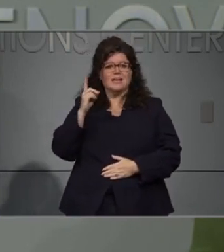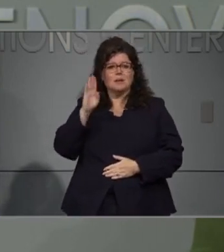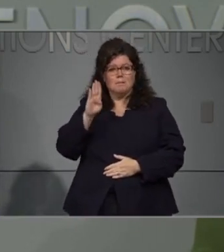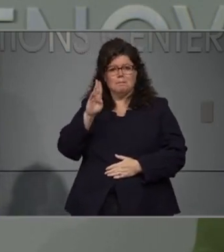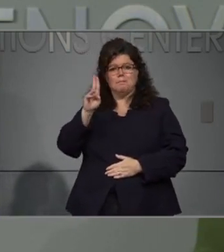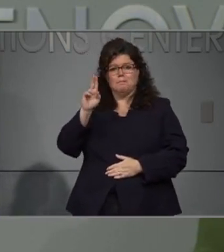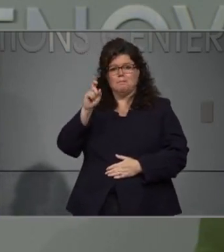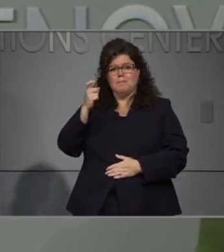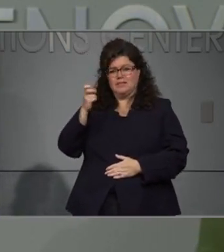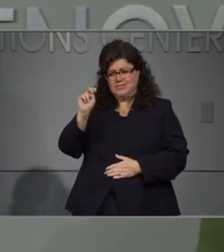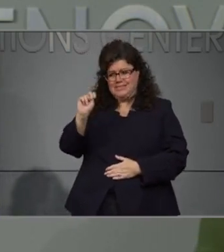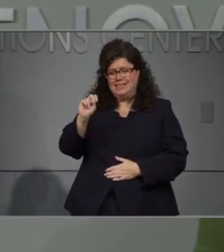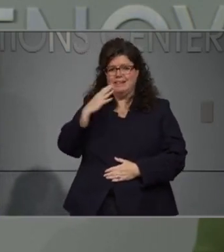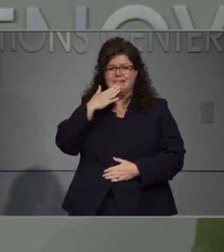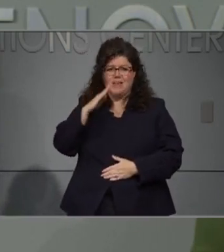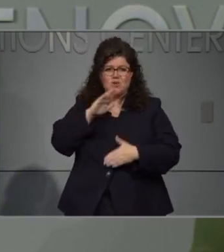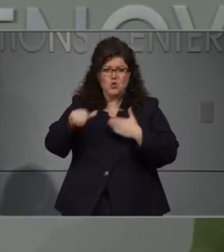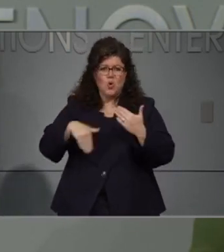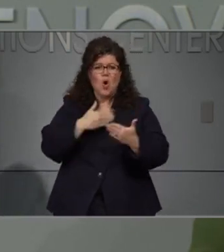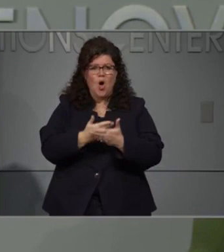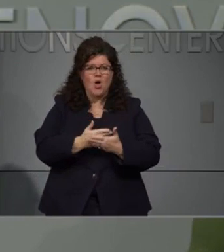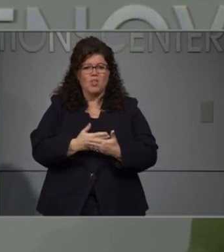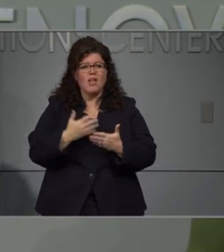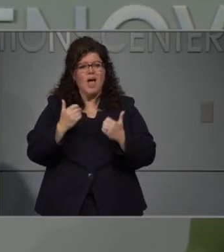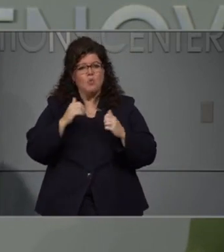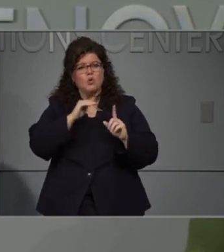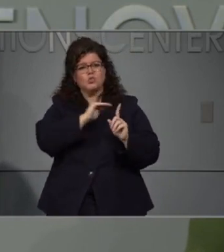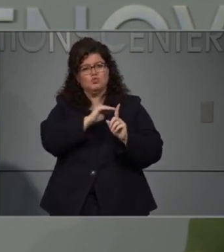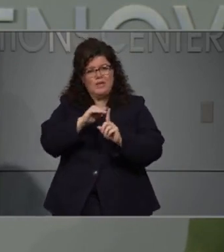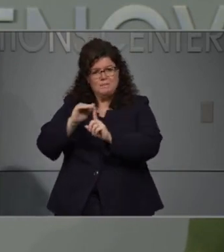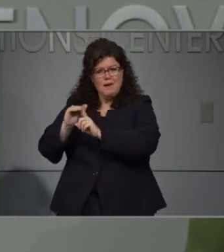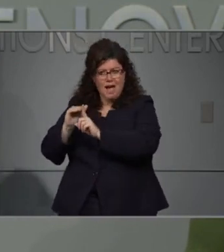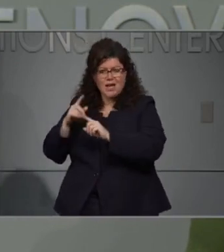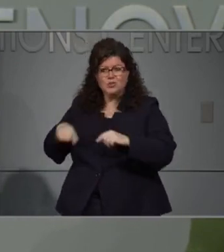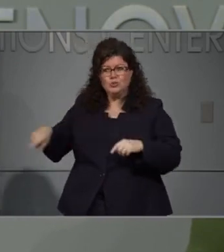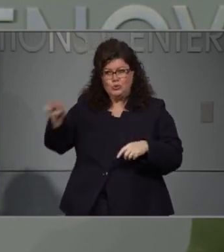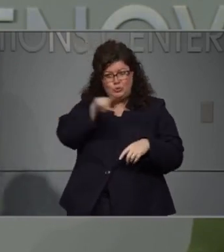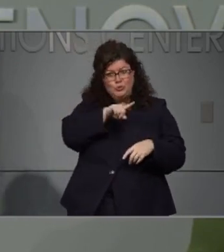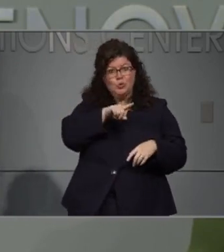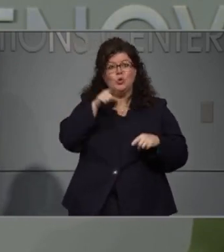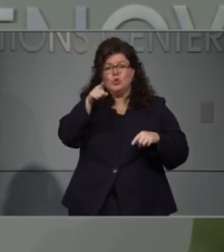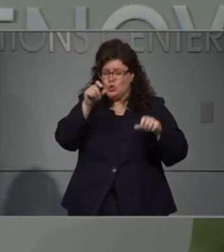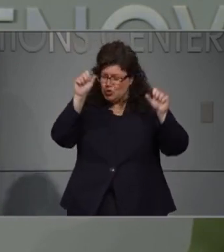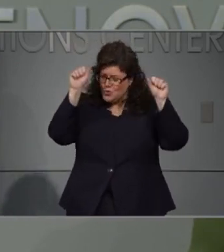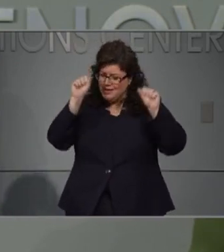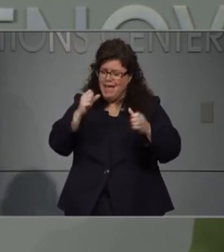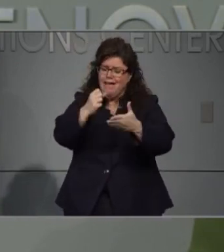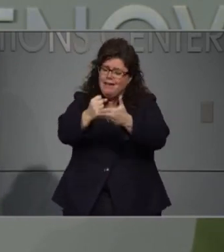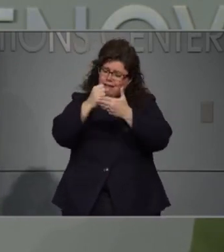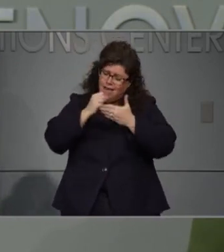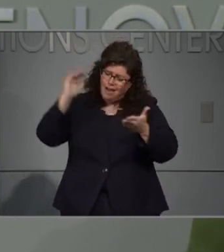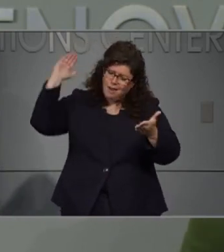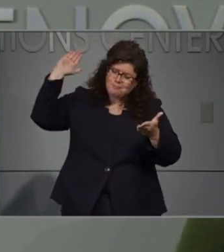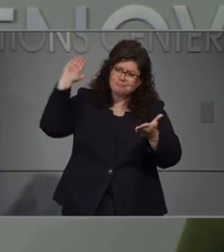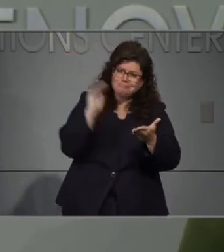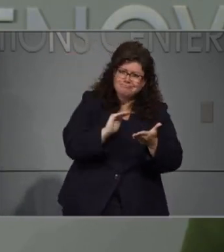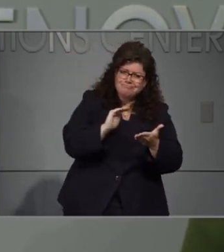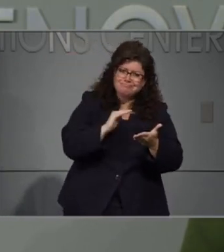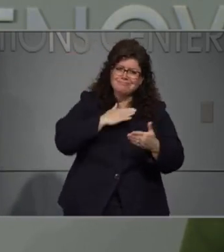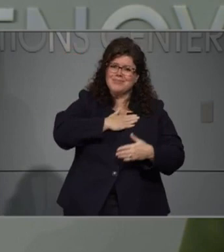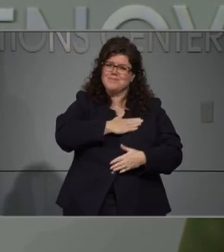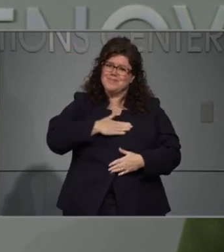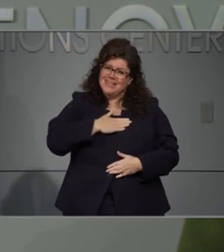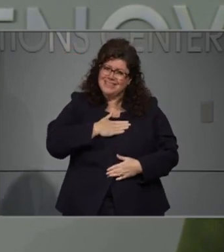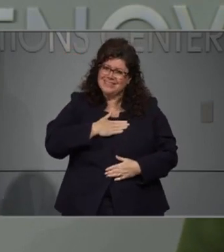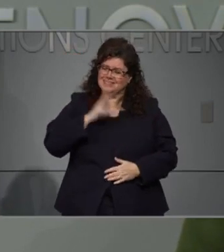was Data Day, but I want to remind everyone that we have the ability to impact those trends. So I hope you will be doing your